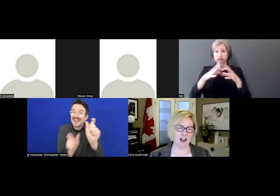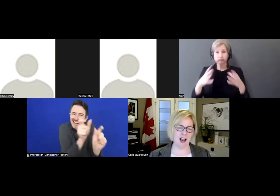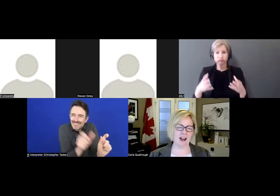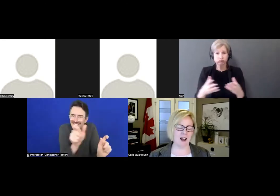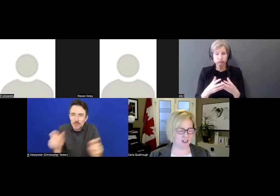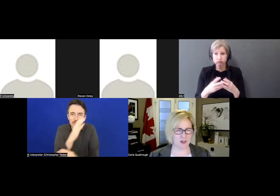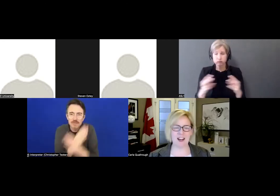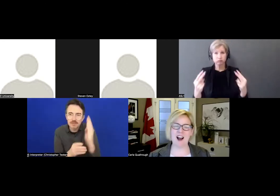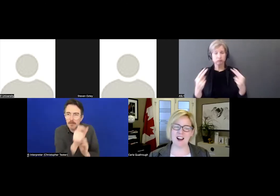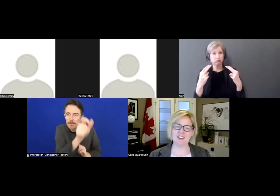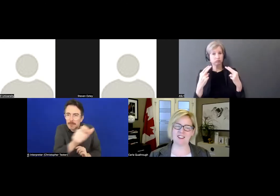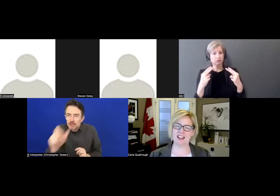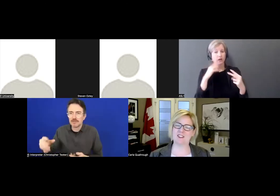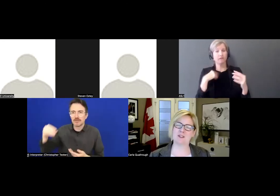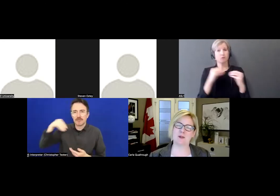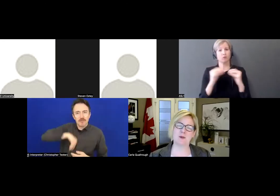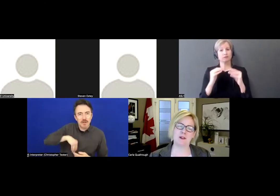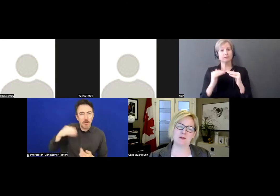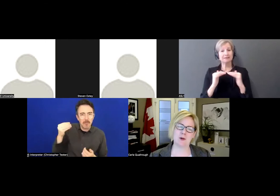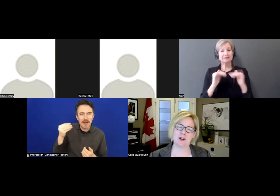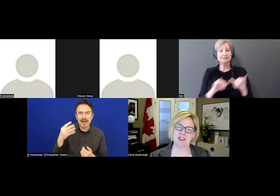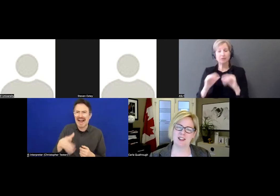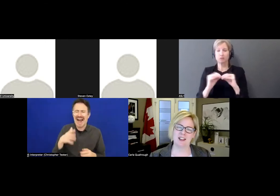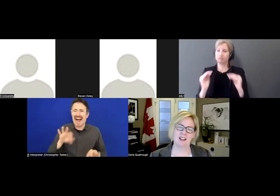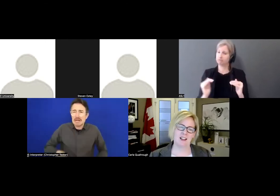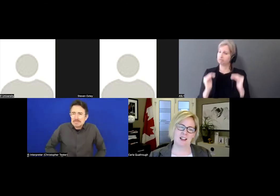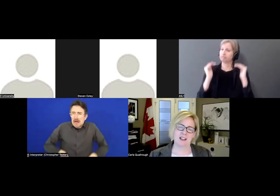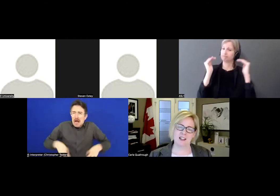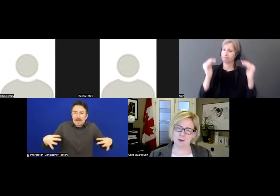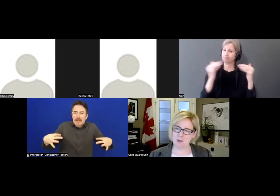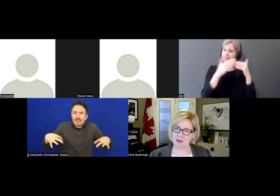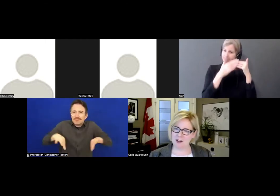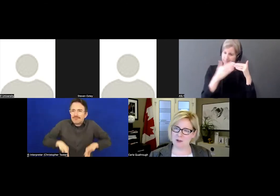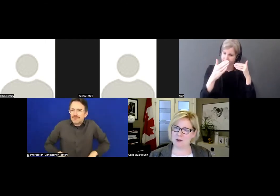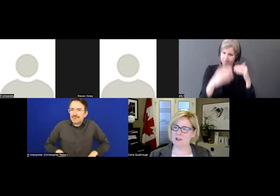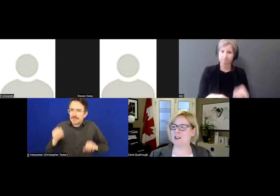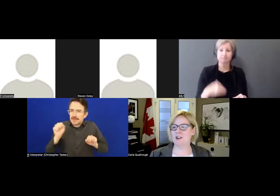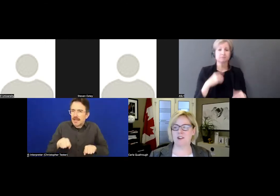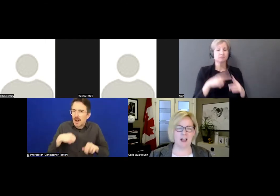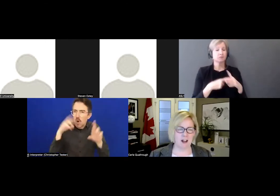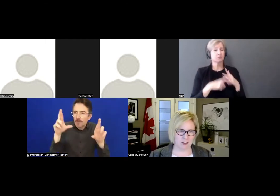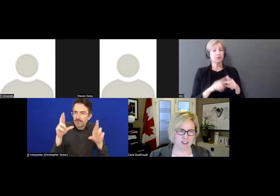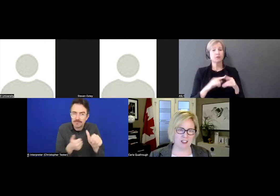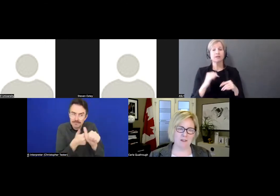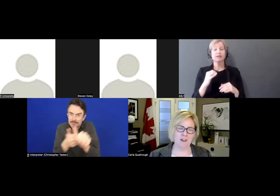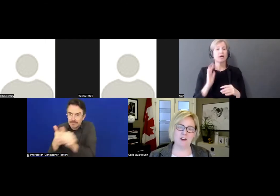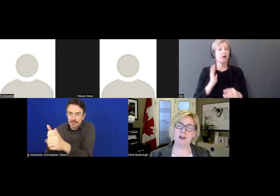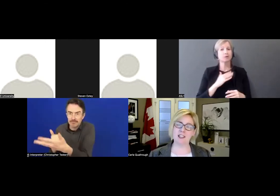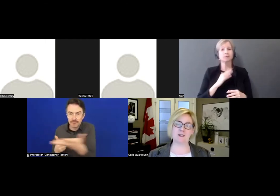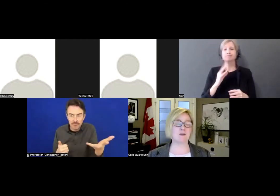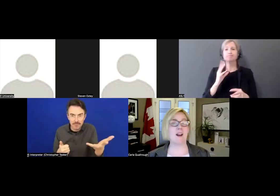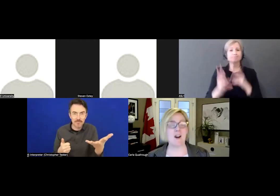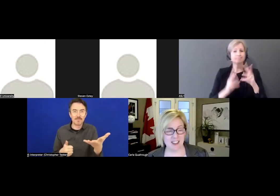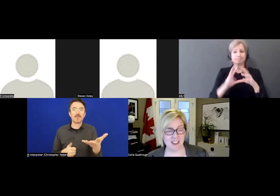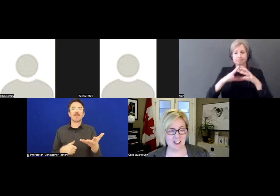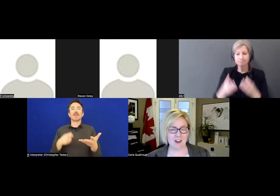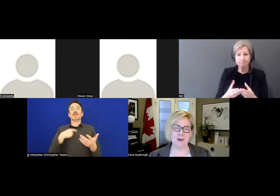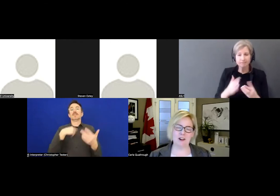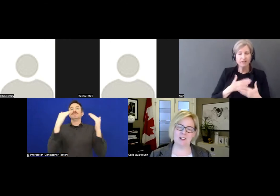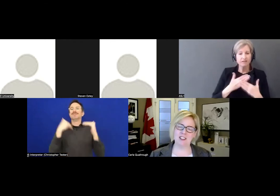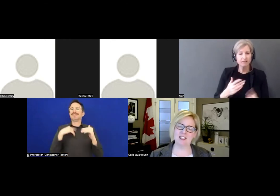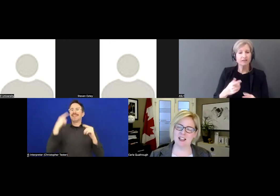higher standards for the way forward. Now, let me begin with our international efforts and convey greetings from my colleague,